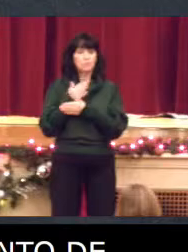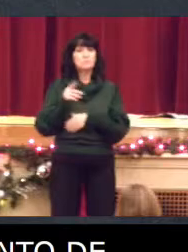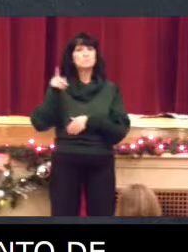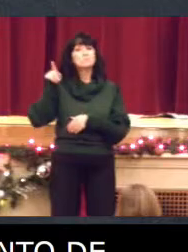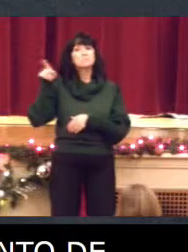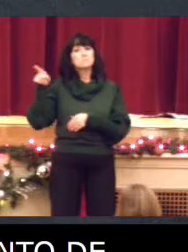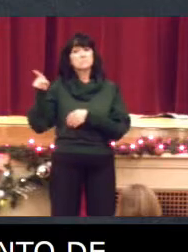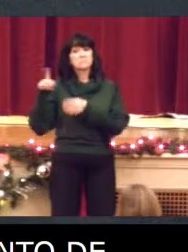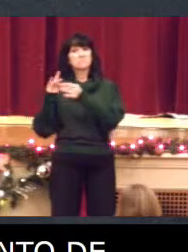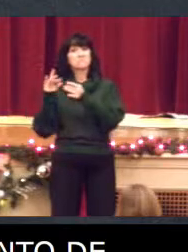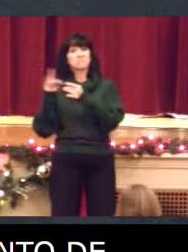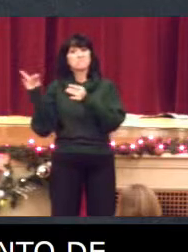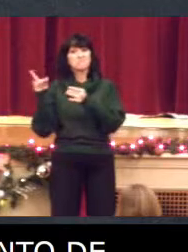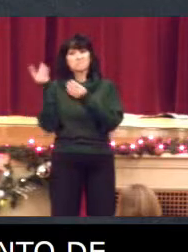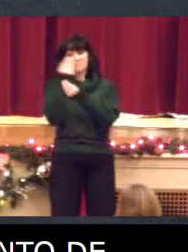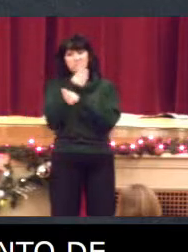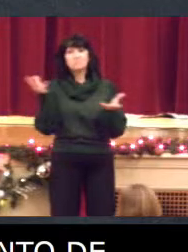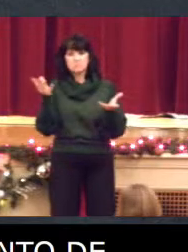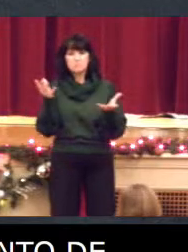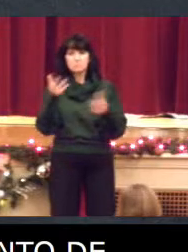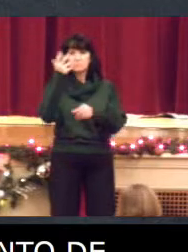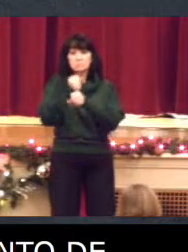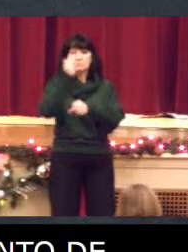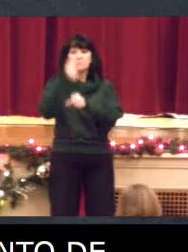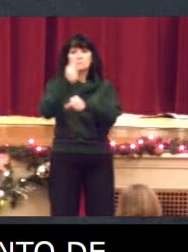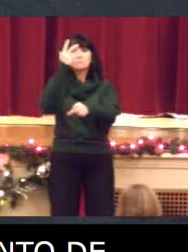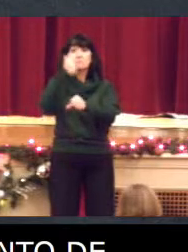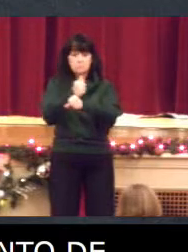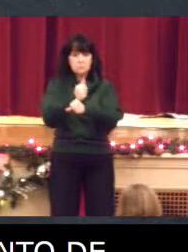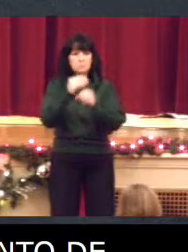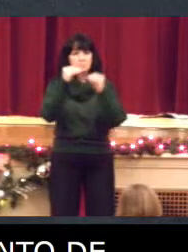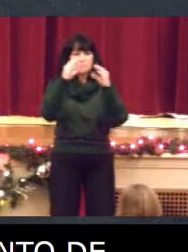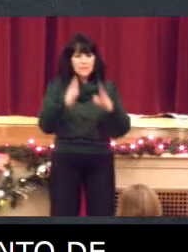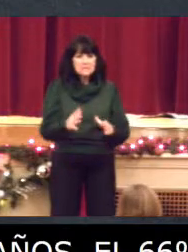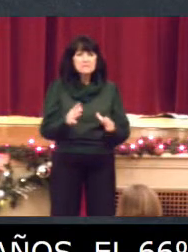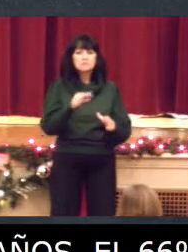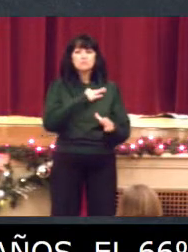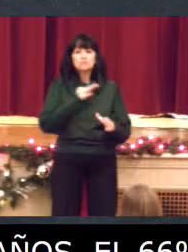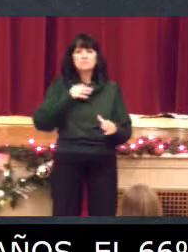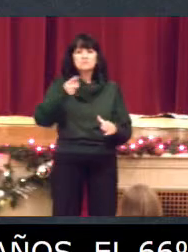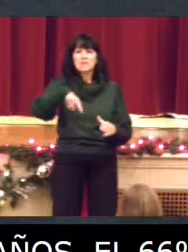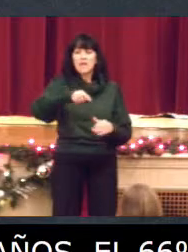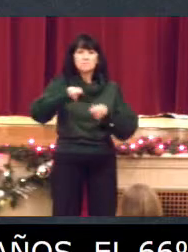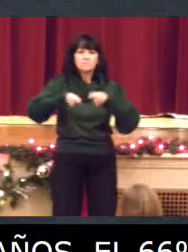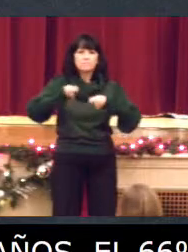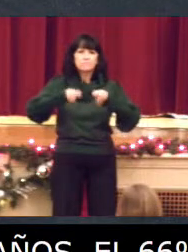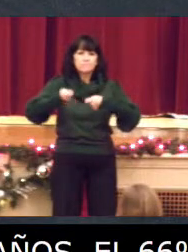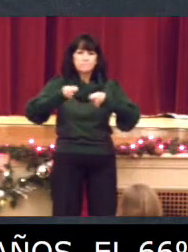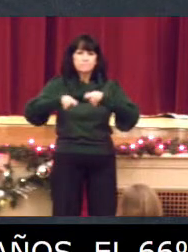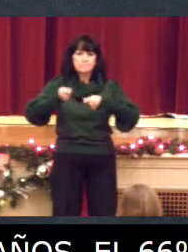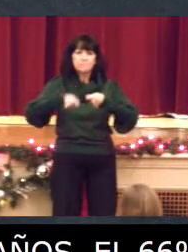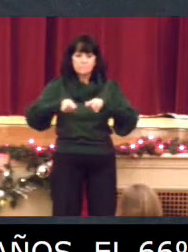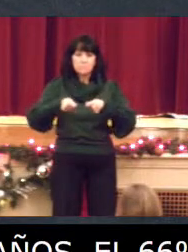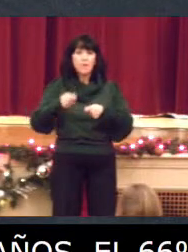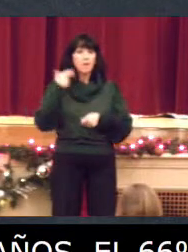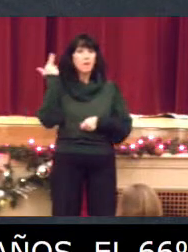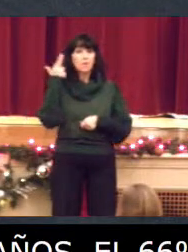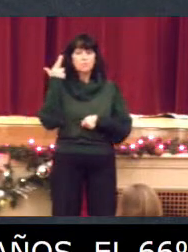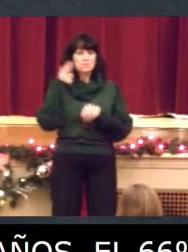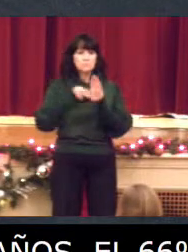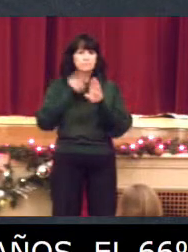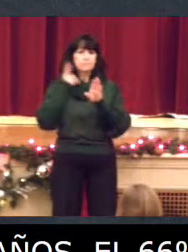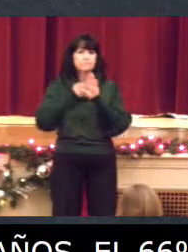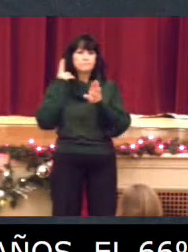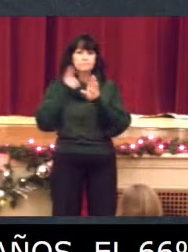of the staff will turn over. In our city schools, you can see all of our city schools our retention rates are below